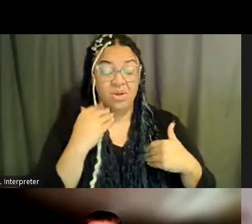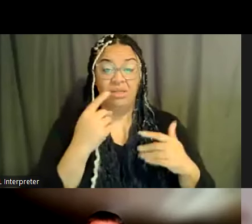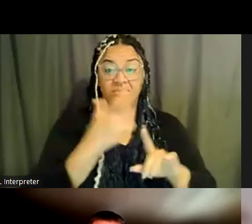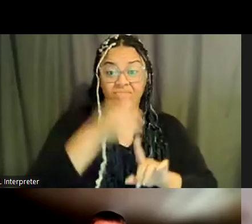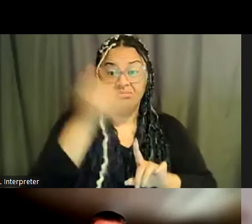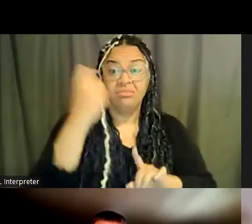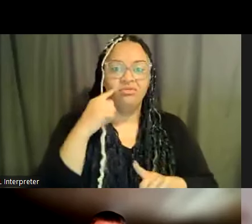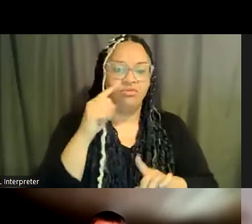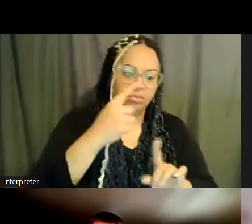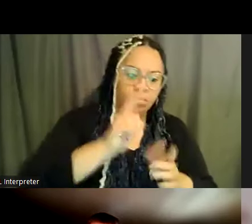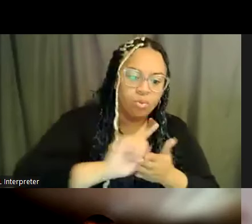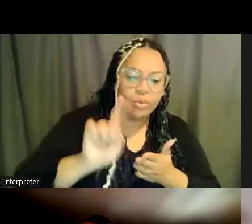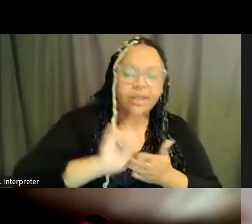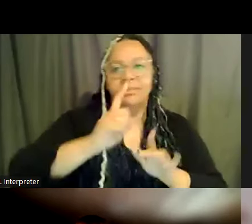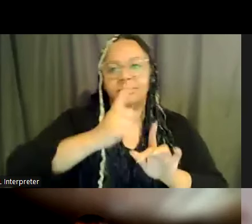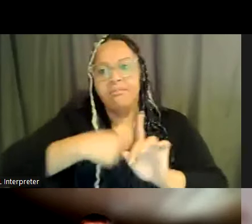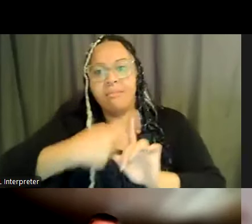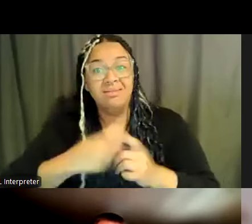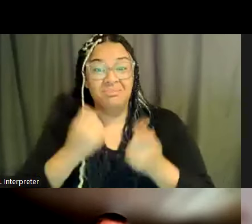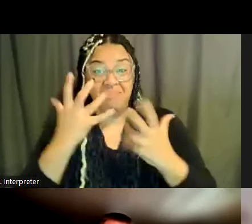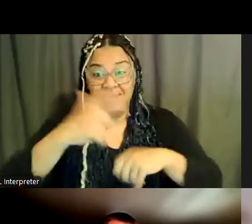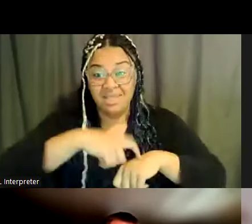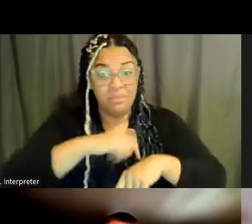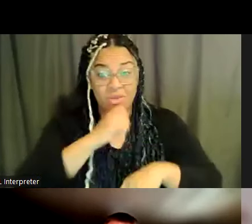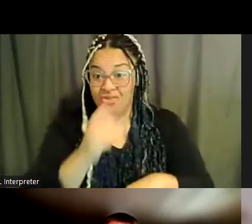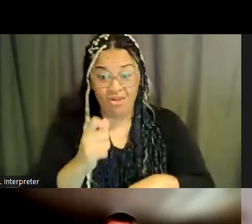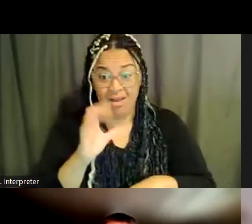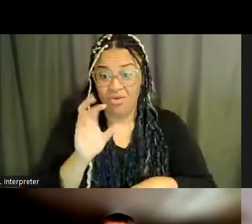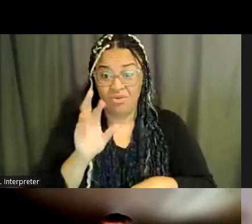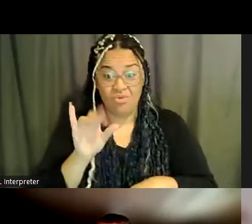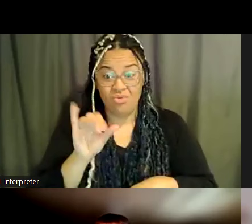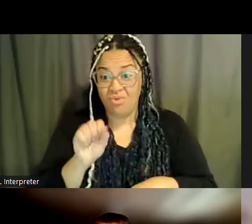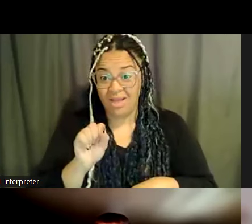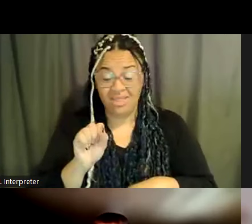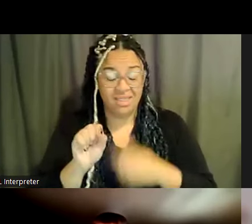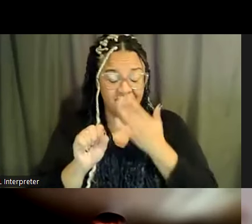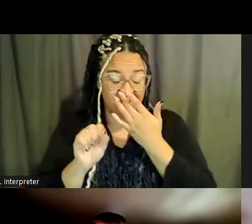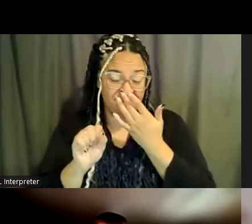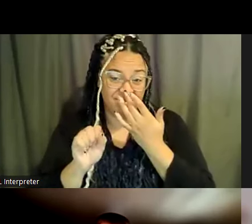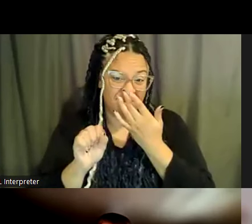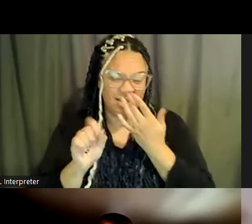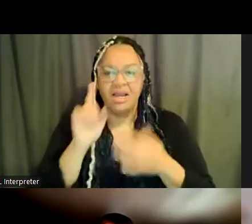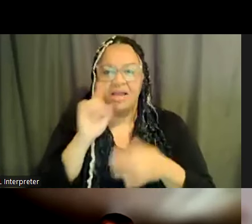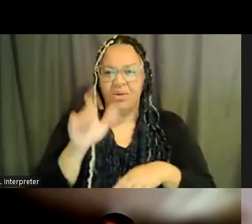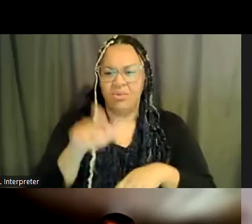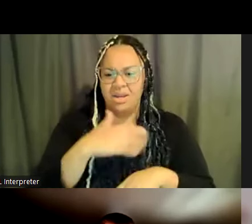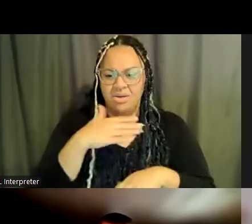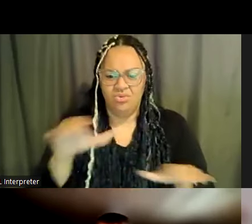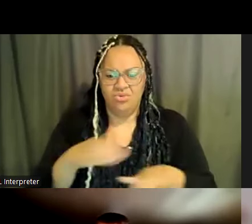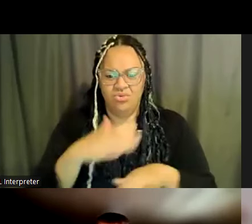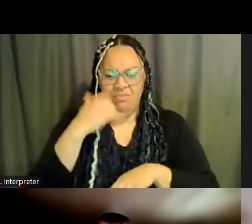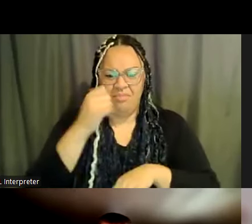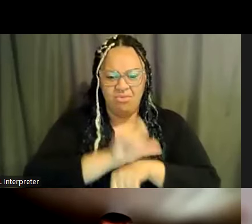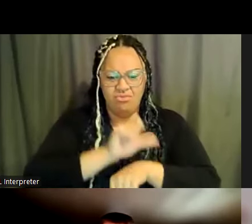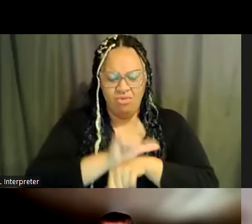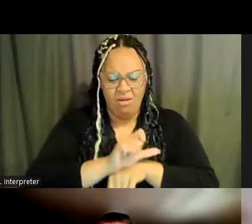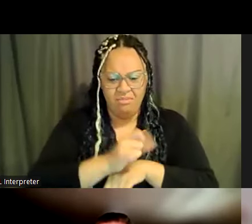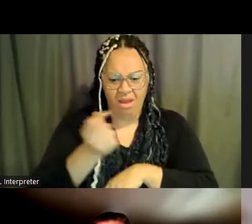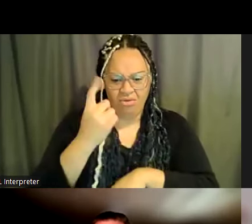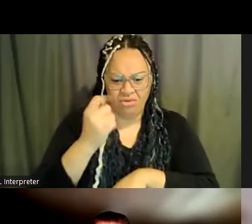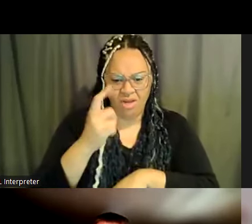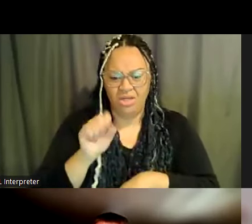years, a lot of the times they're not in crisis. I think we really need to do a better job of understanding suicide distress